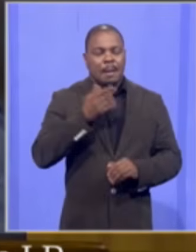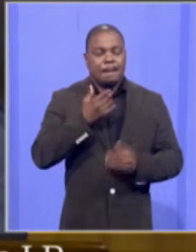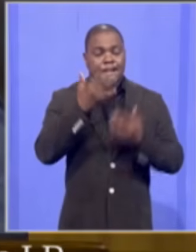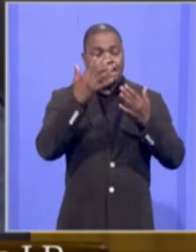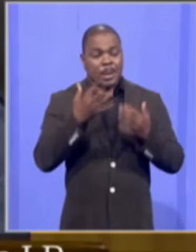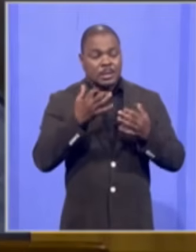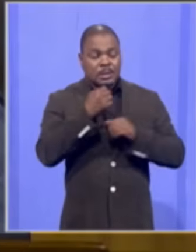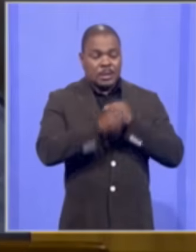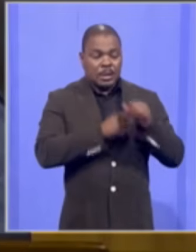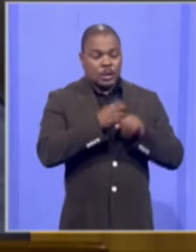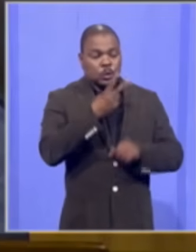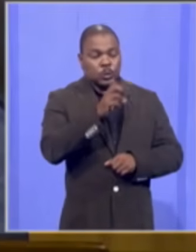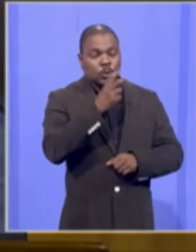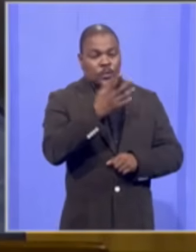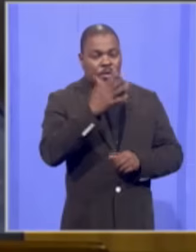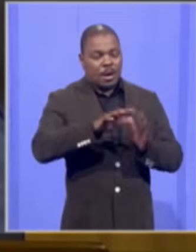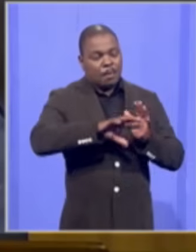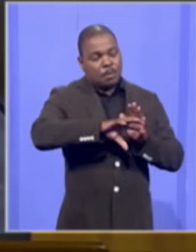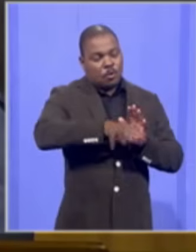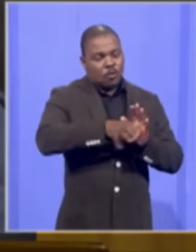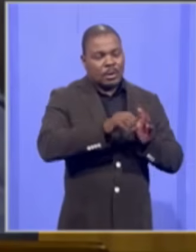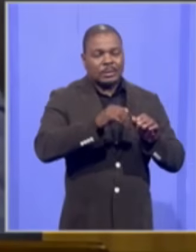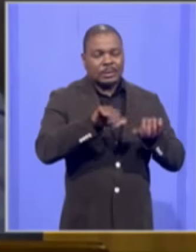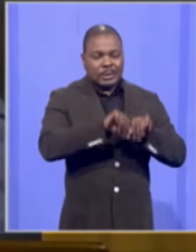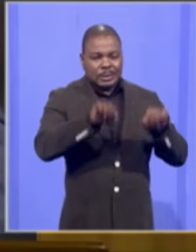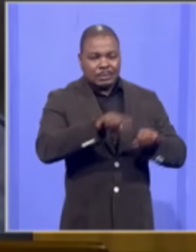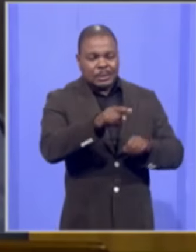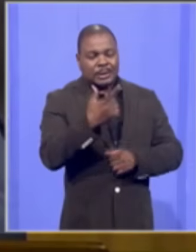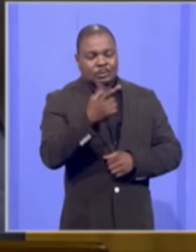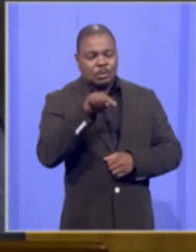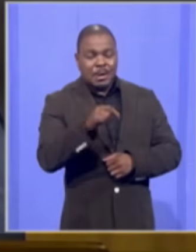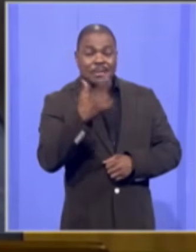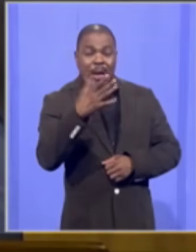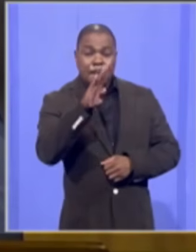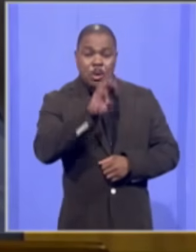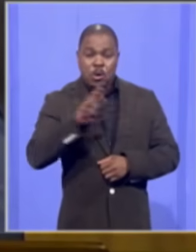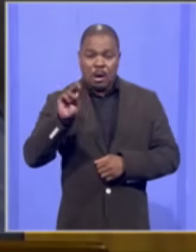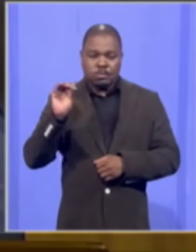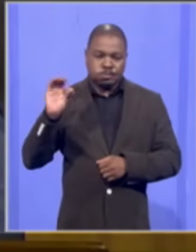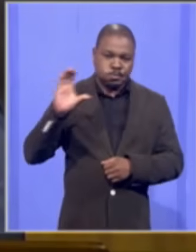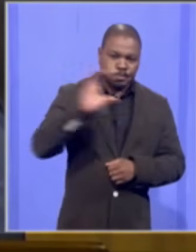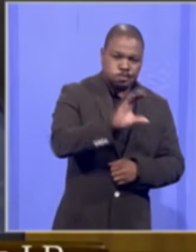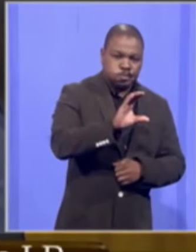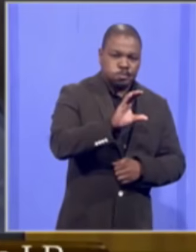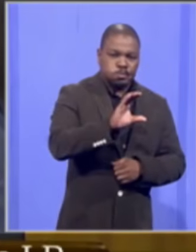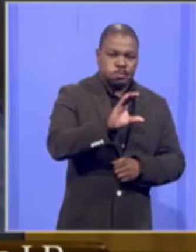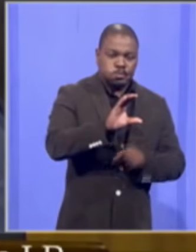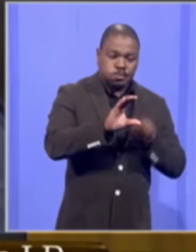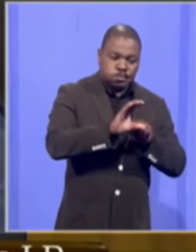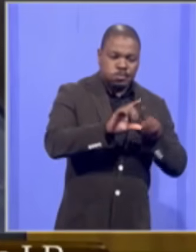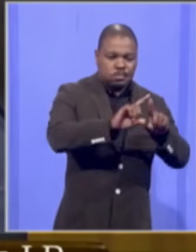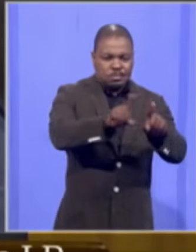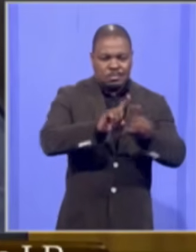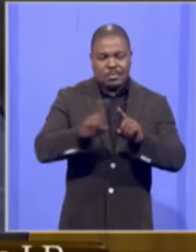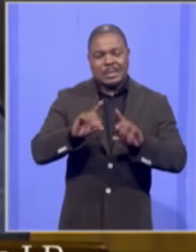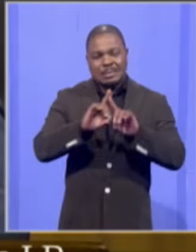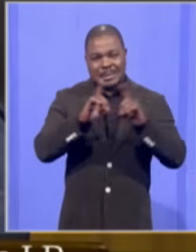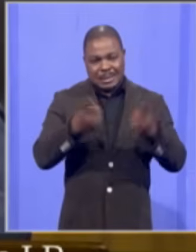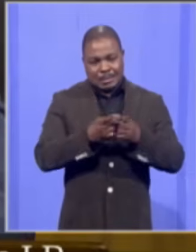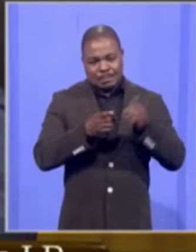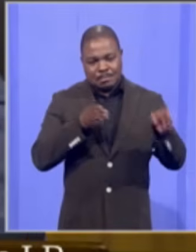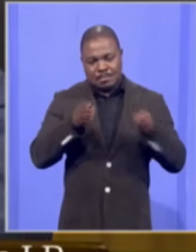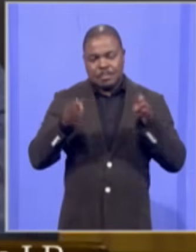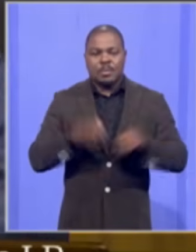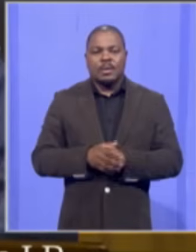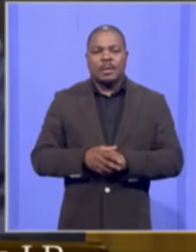for 2025-26 is 7.5 billion allocated to various departments.